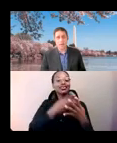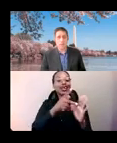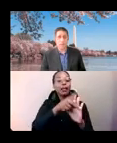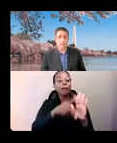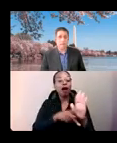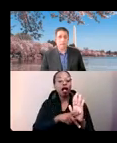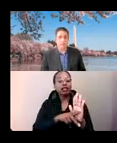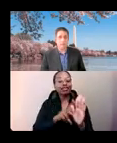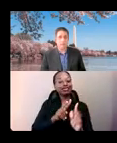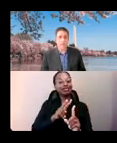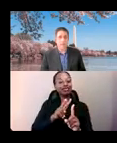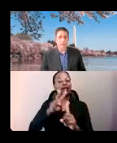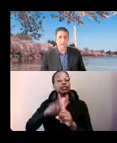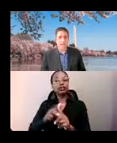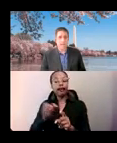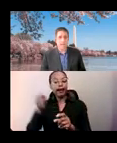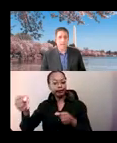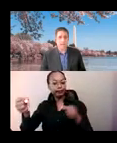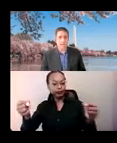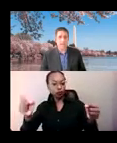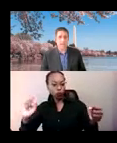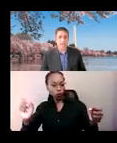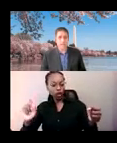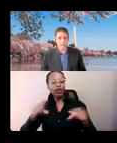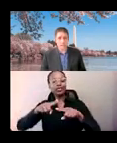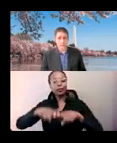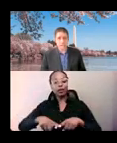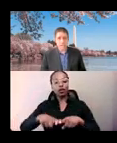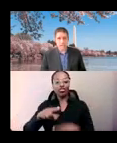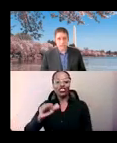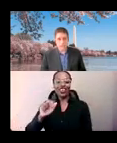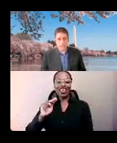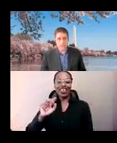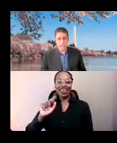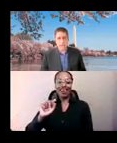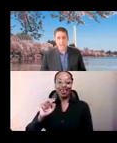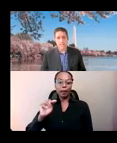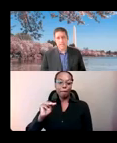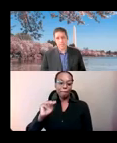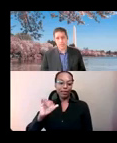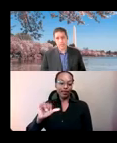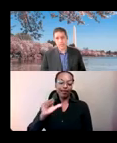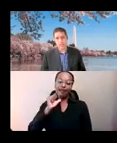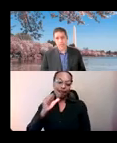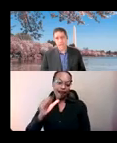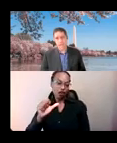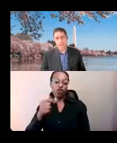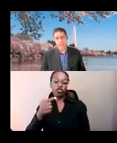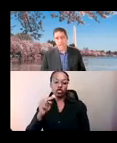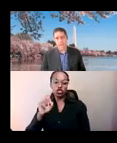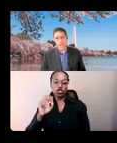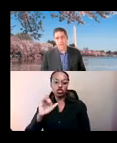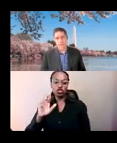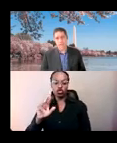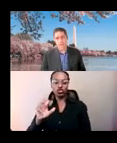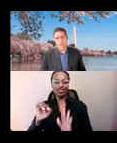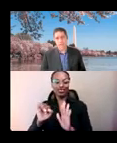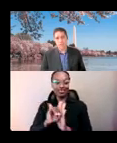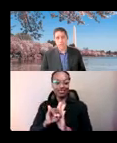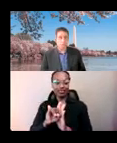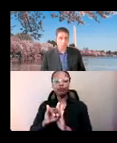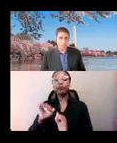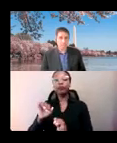anatomy rather than their gender identity. The district settled with us this spring and agreed